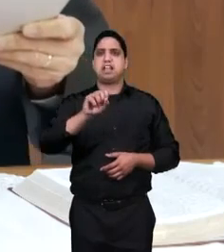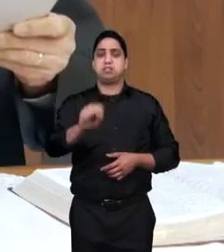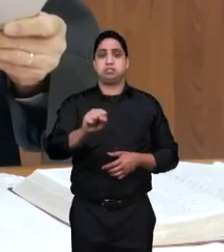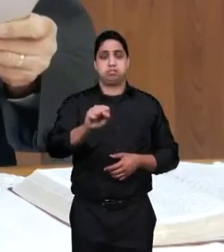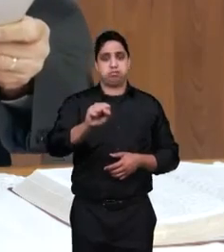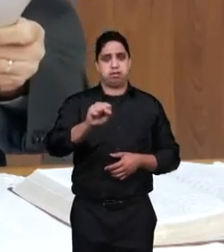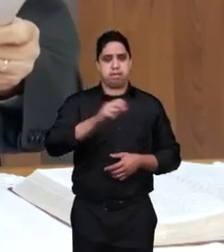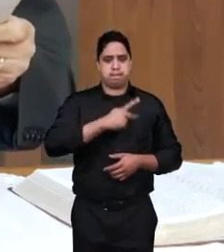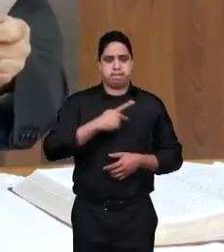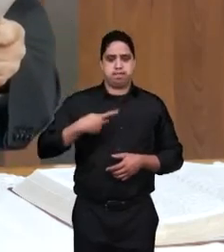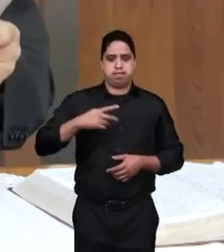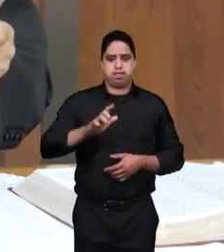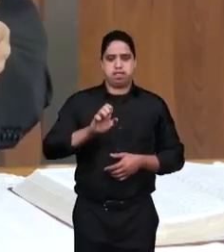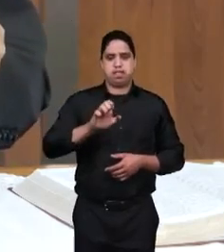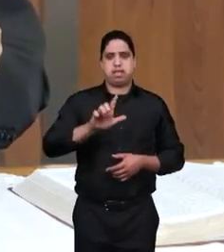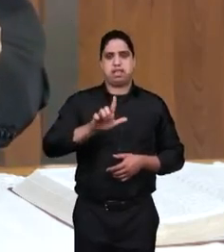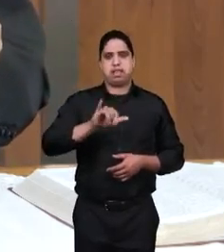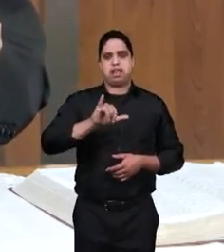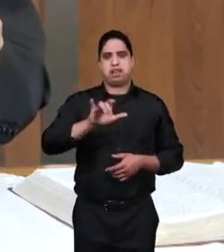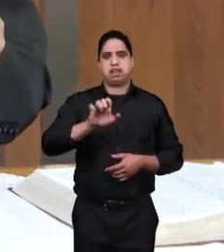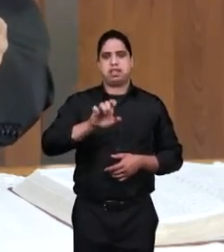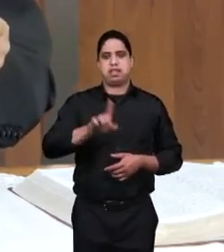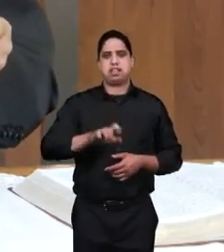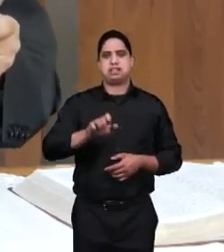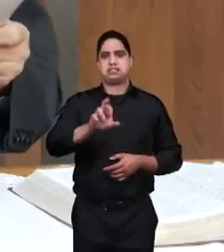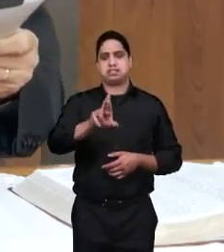Eliezer da Silva.